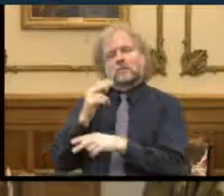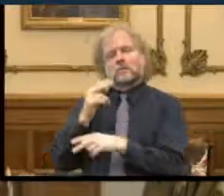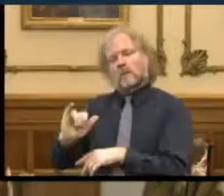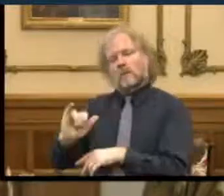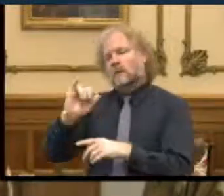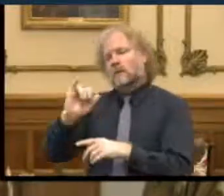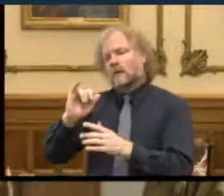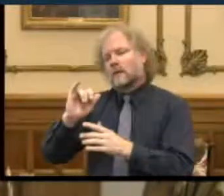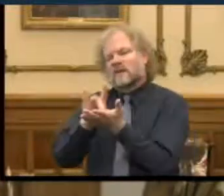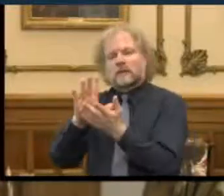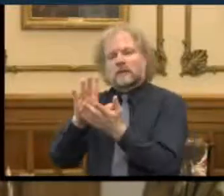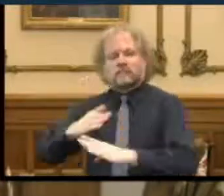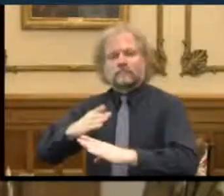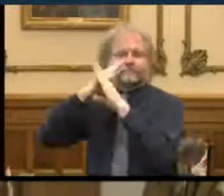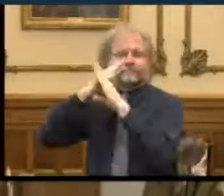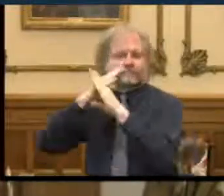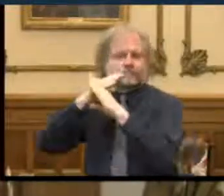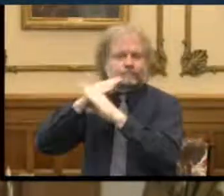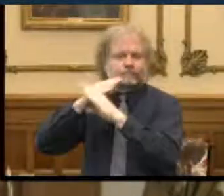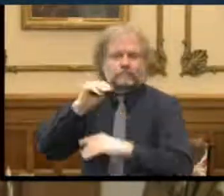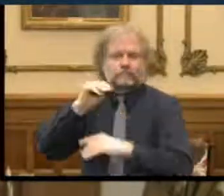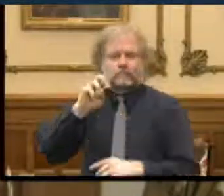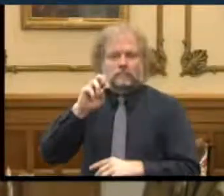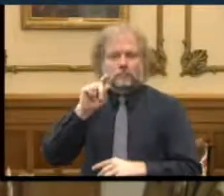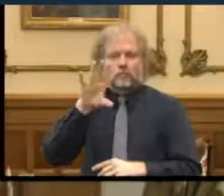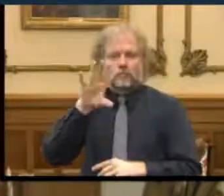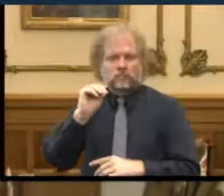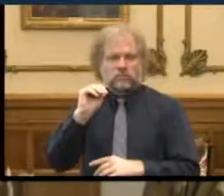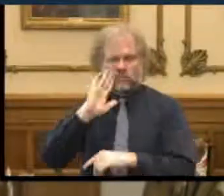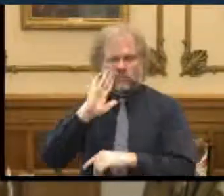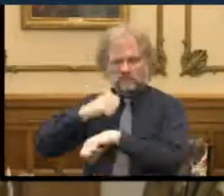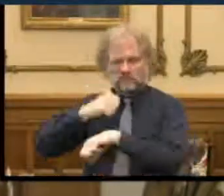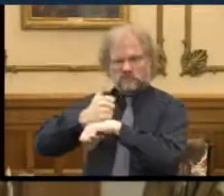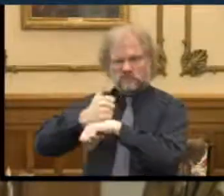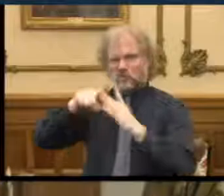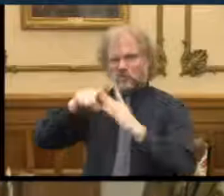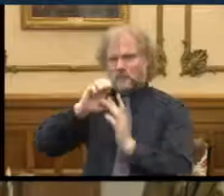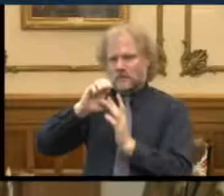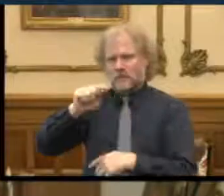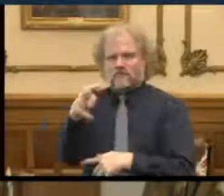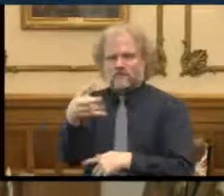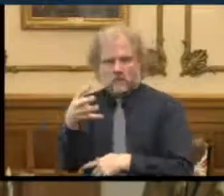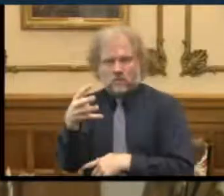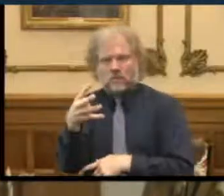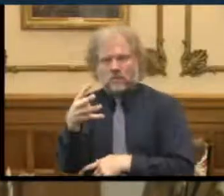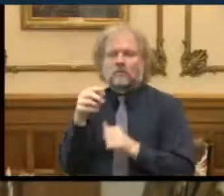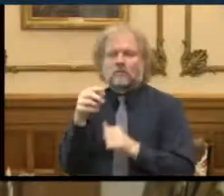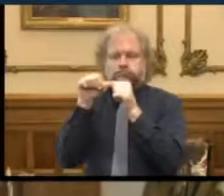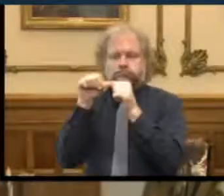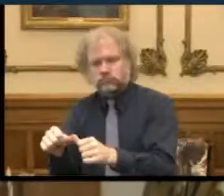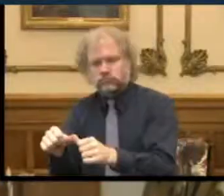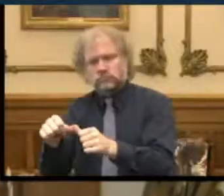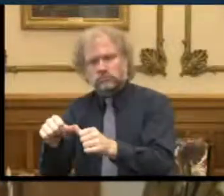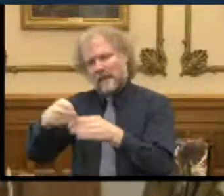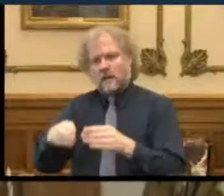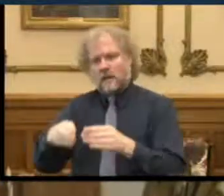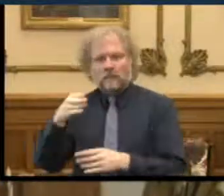the eviction moratorium that is going to be in place on September 4th, and that will run through the end of the year.